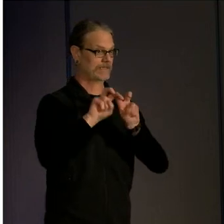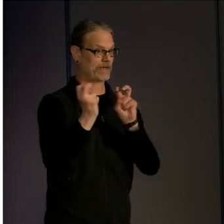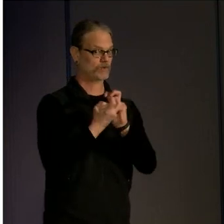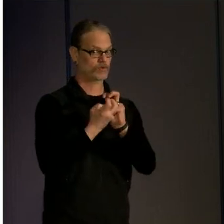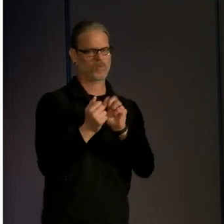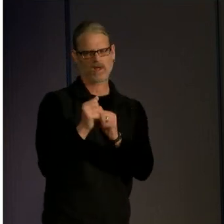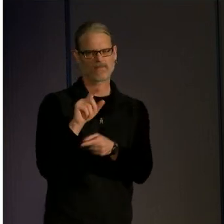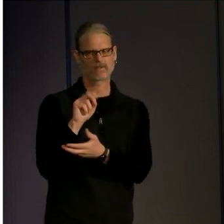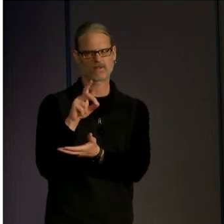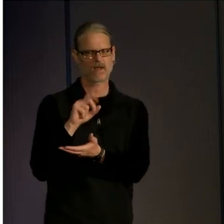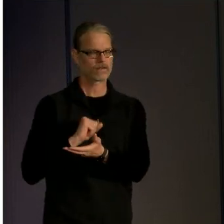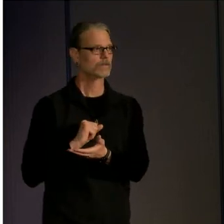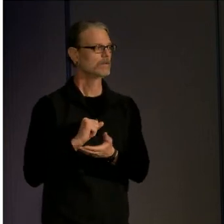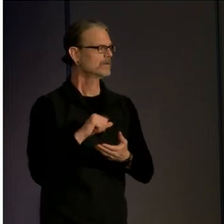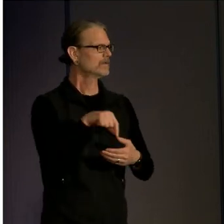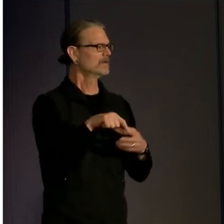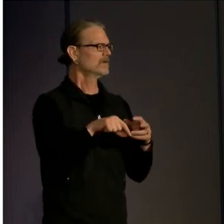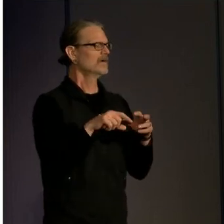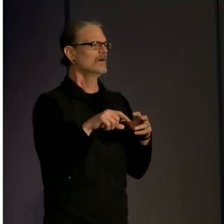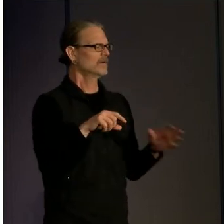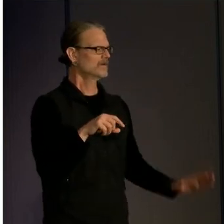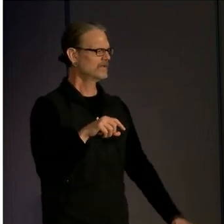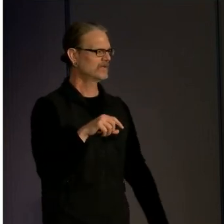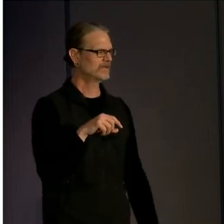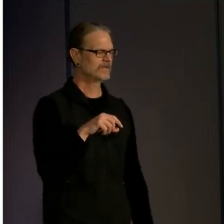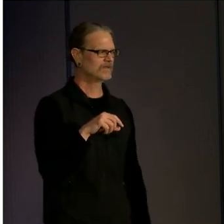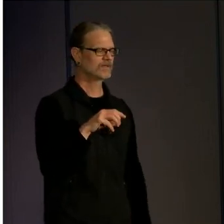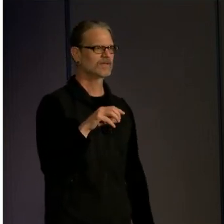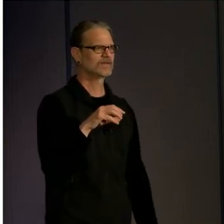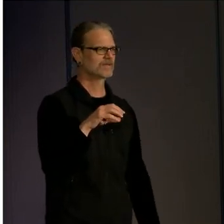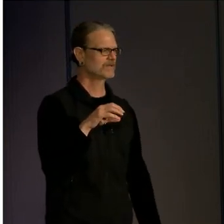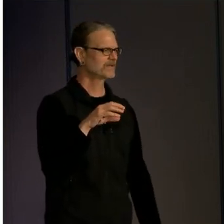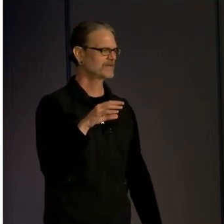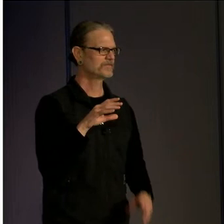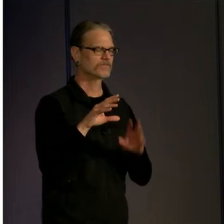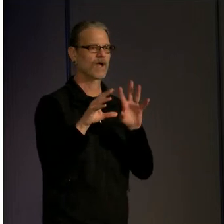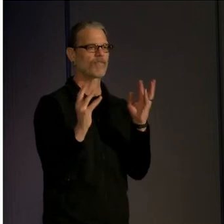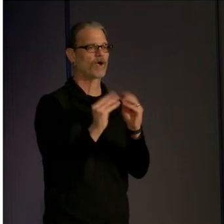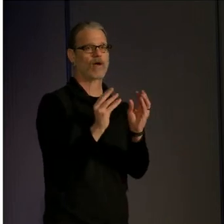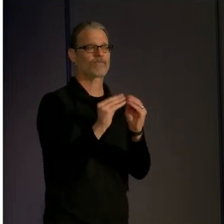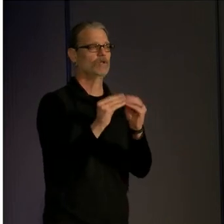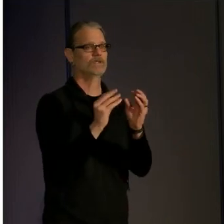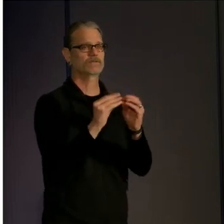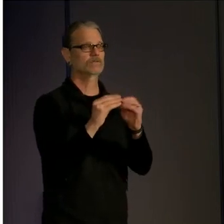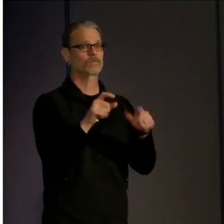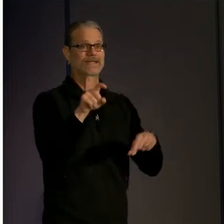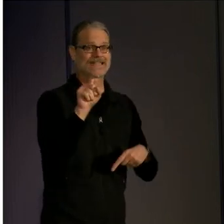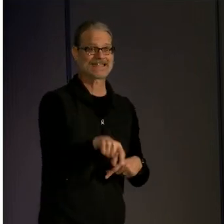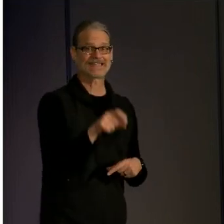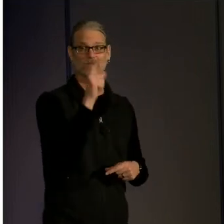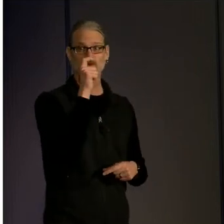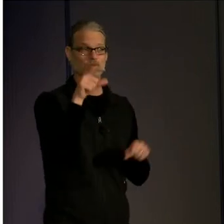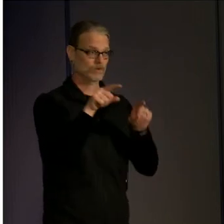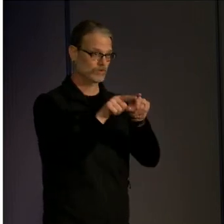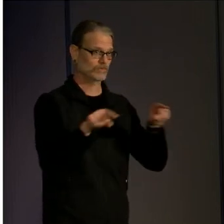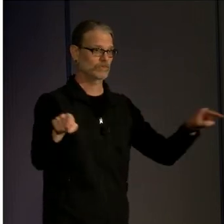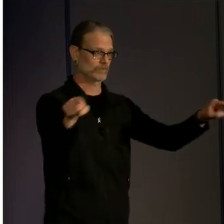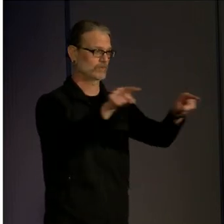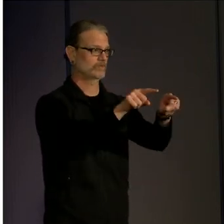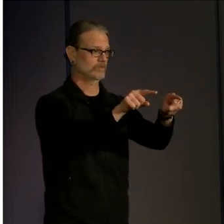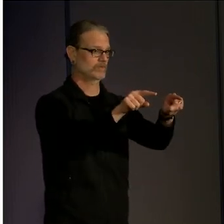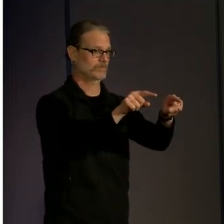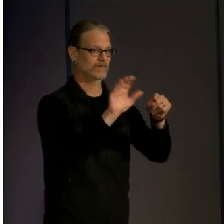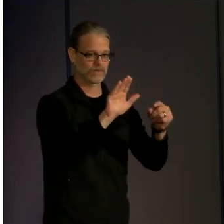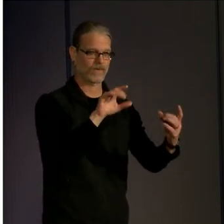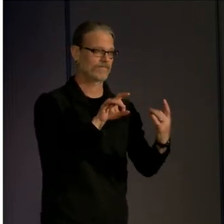Ted, you know, the conference isn't anything without all of you in terms of feedback and such. It's amazing how many